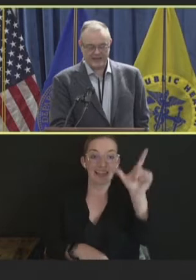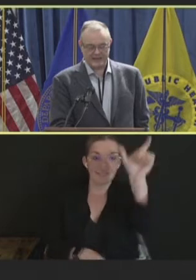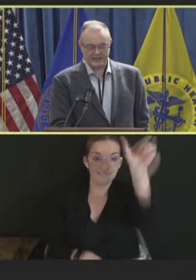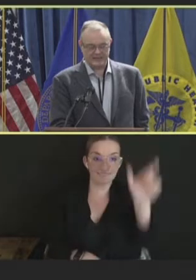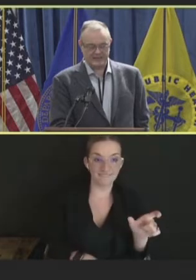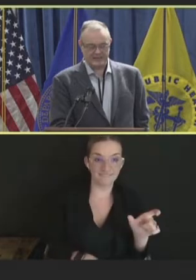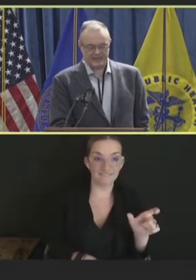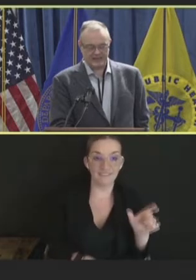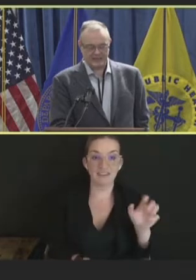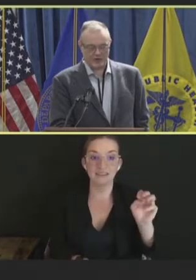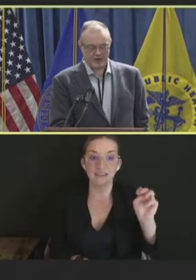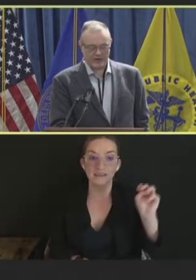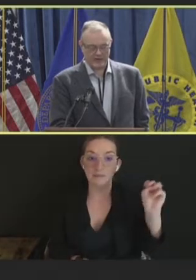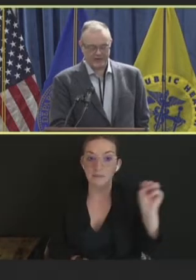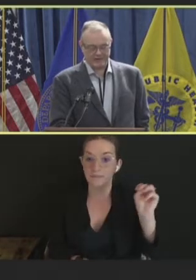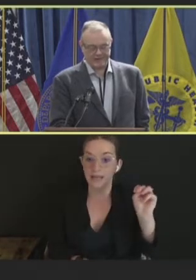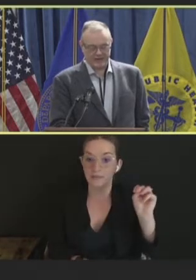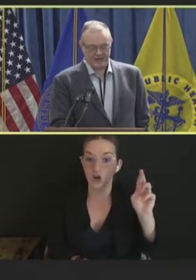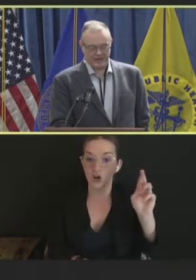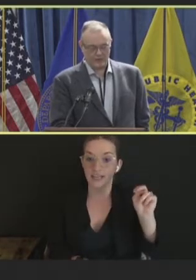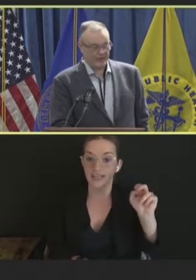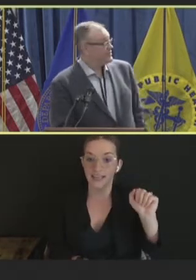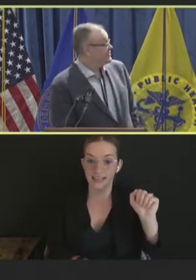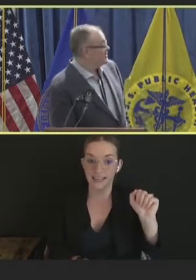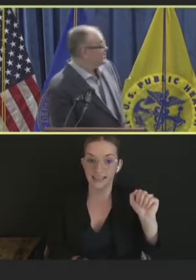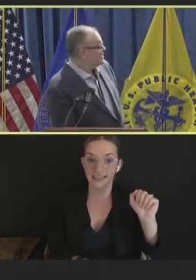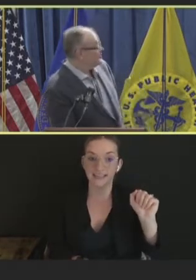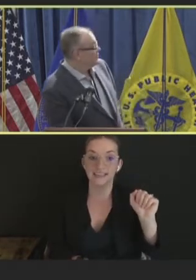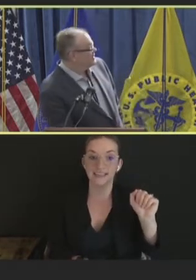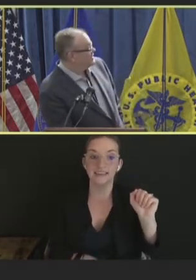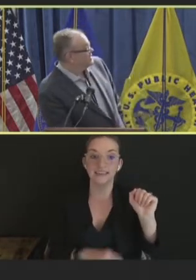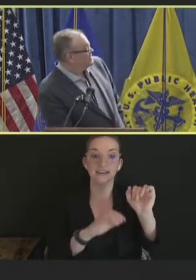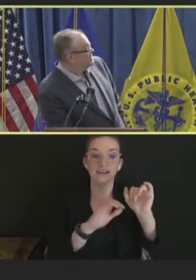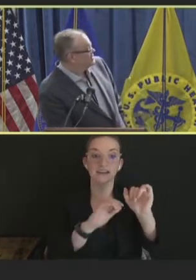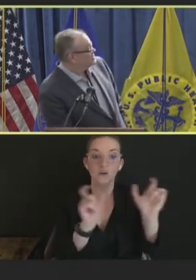A is the mRNA with